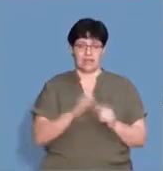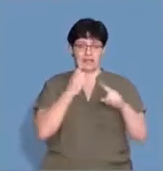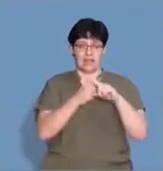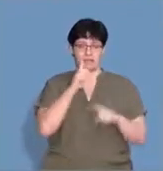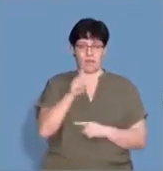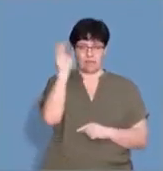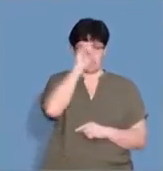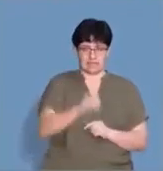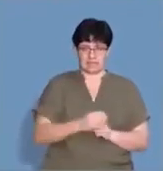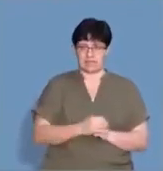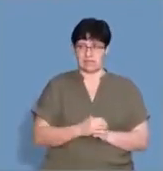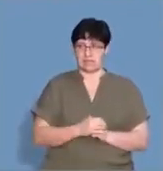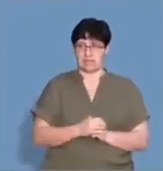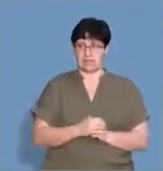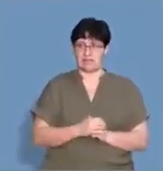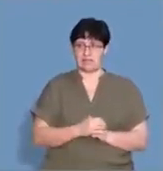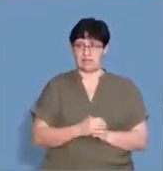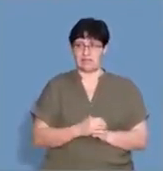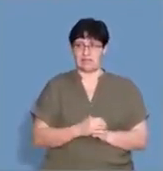times 1%